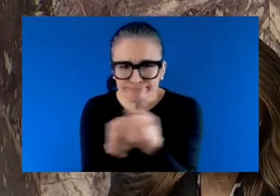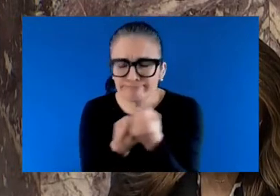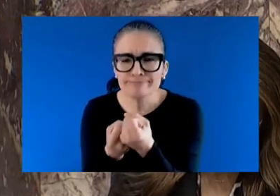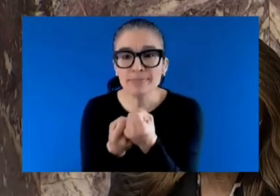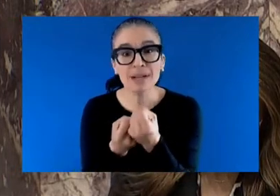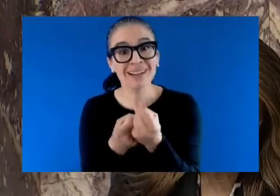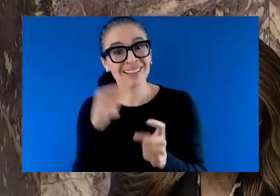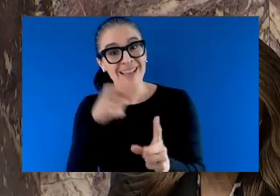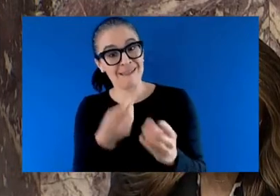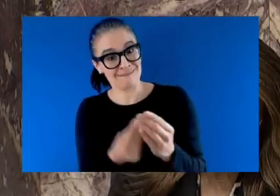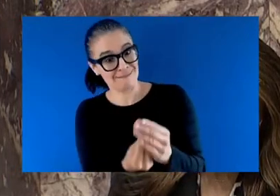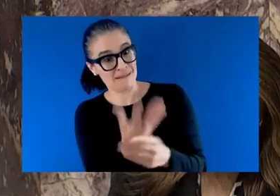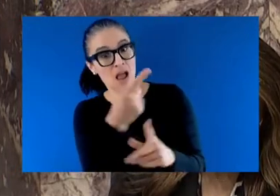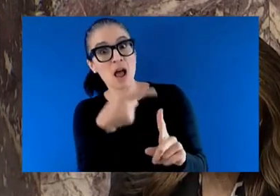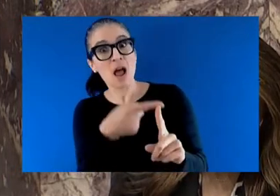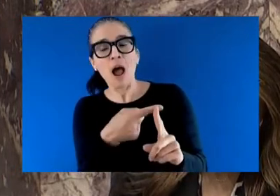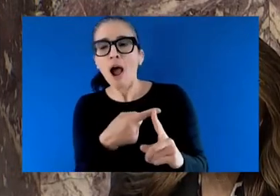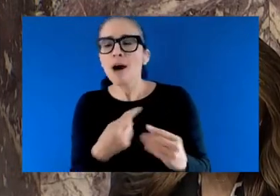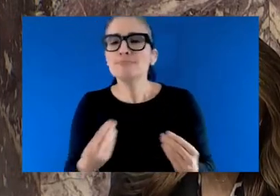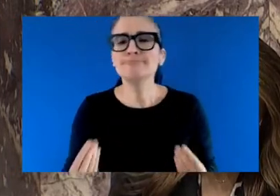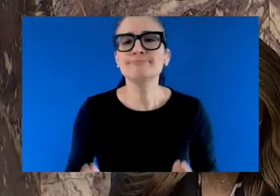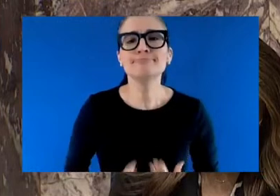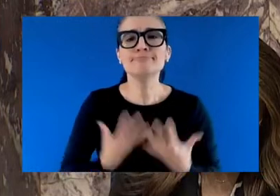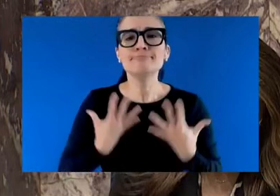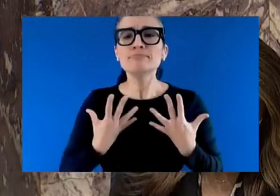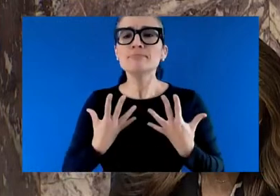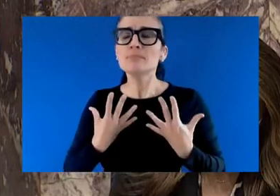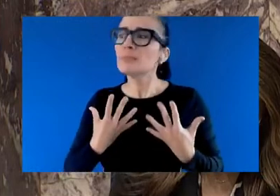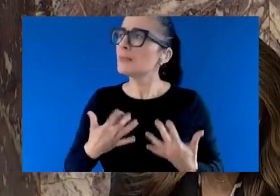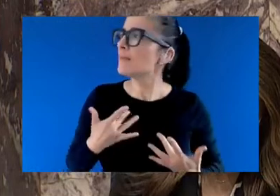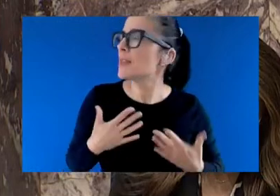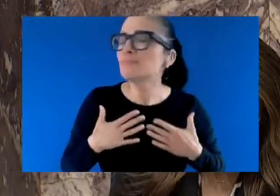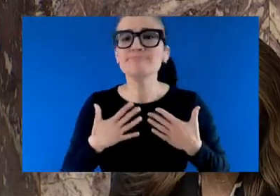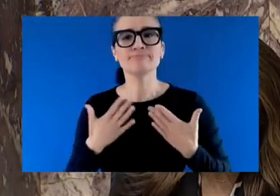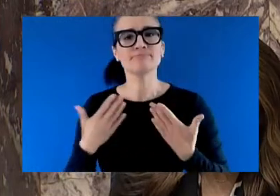renewal, inspiration, and hope.